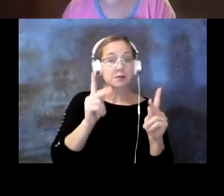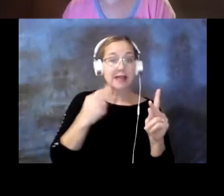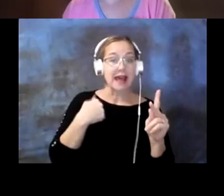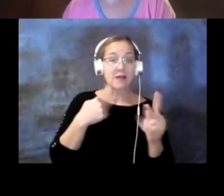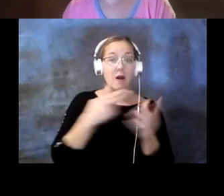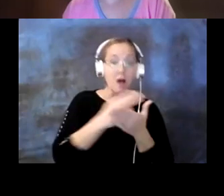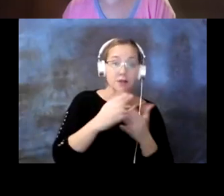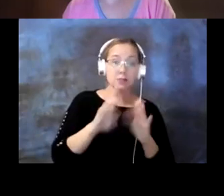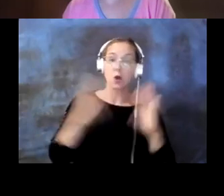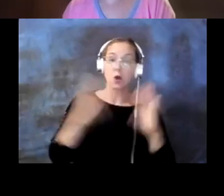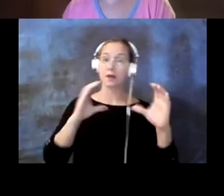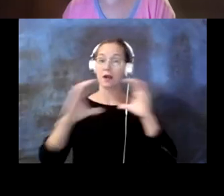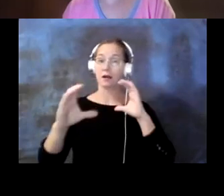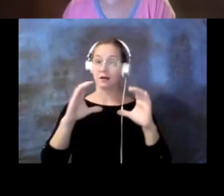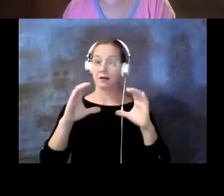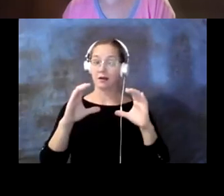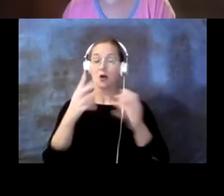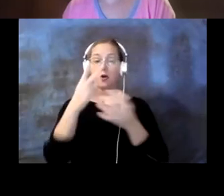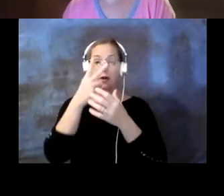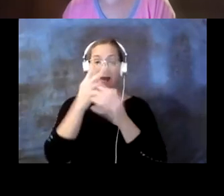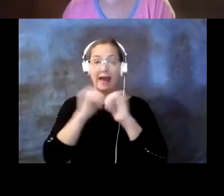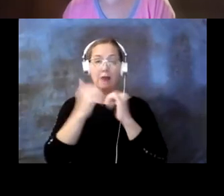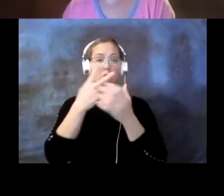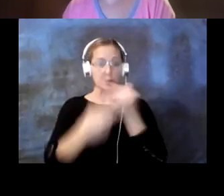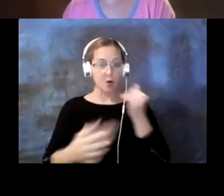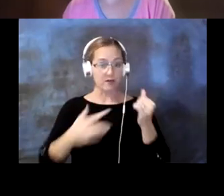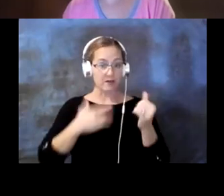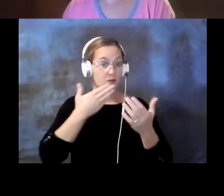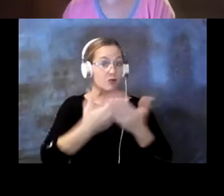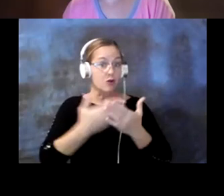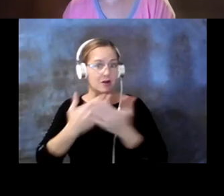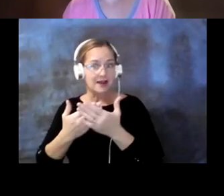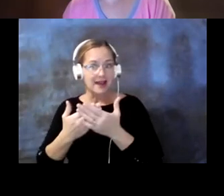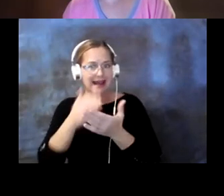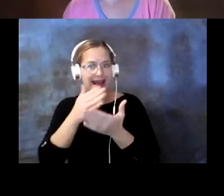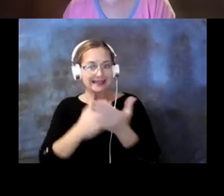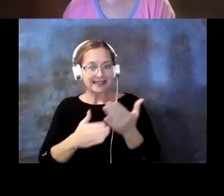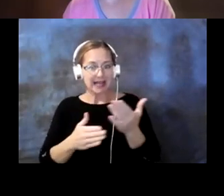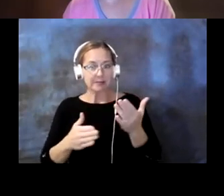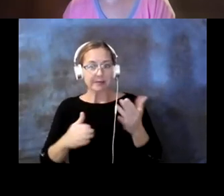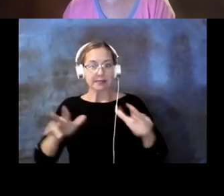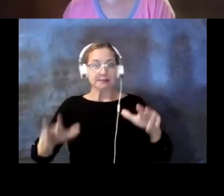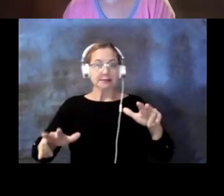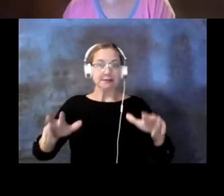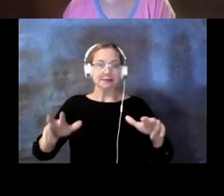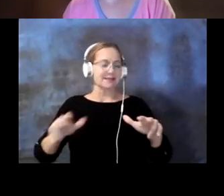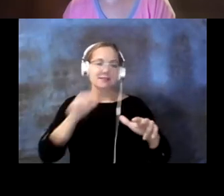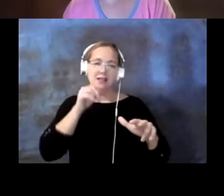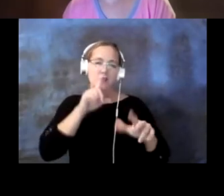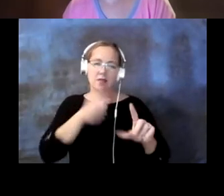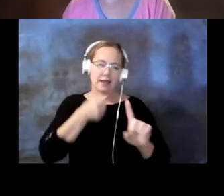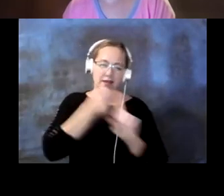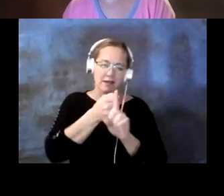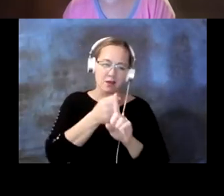conversation about what makes you both feel good. And the little moments of discomfort actually don't have a huge impact on